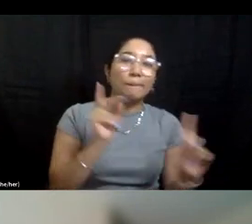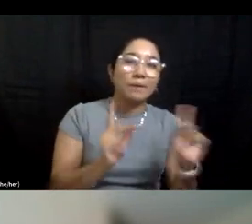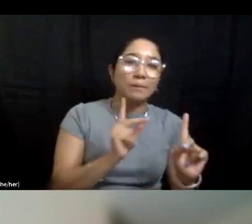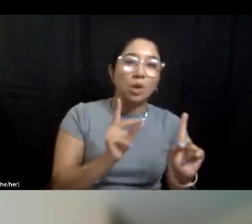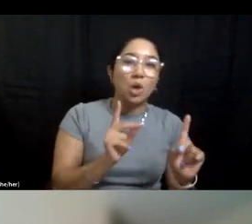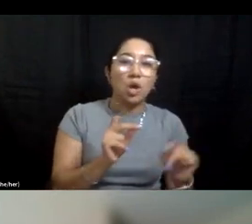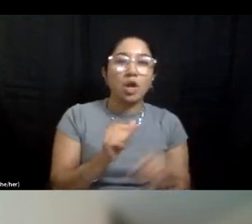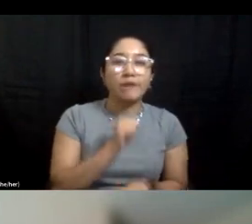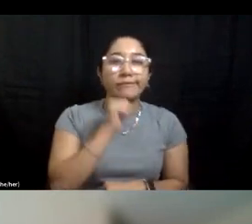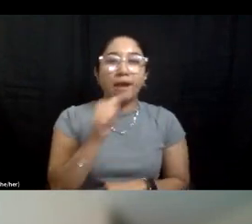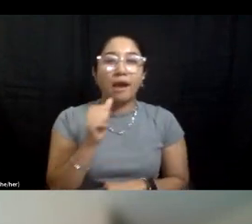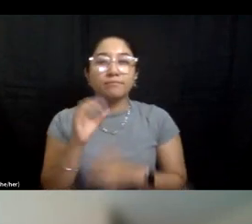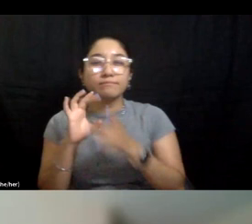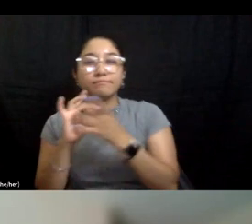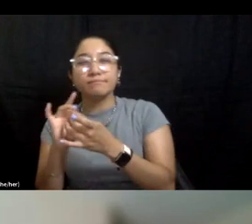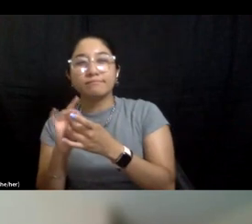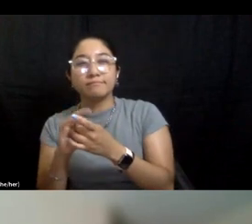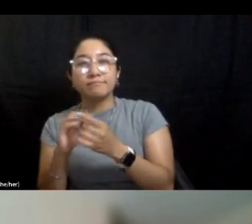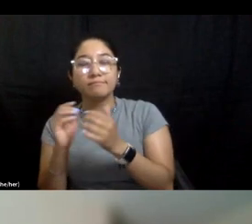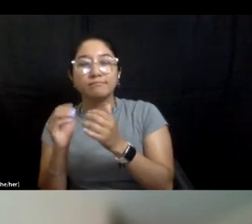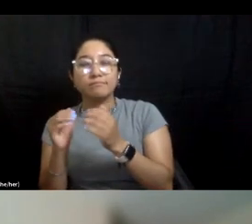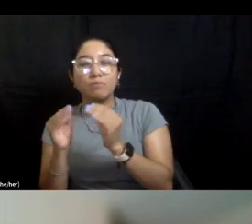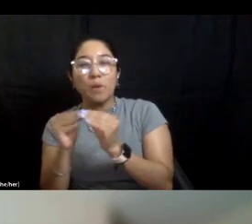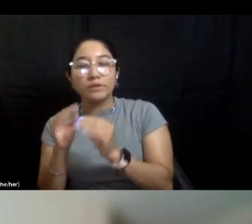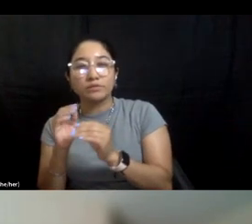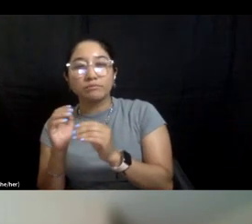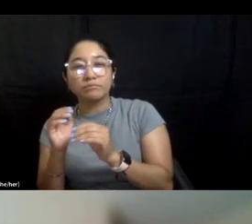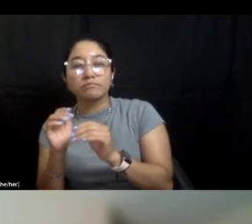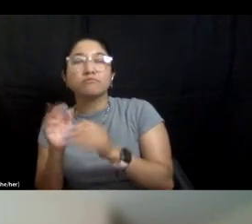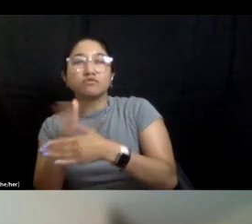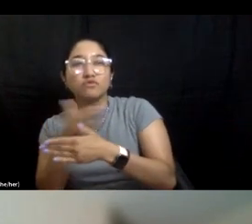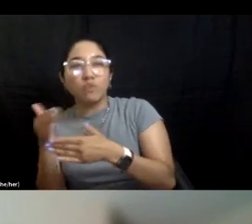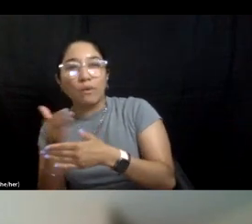also involving music and community driven storytelling.